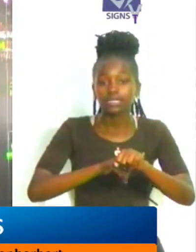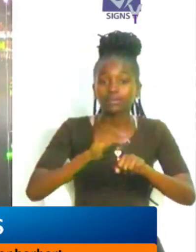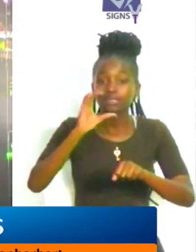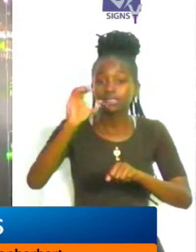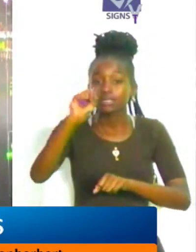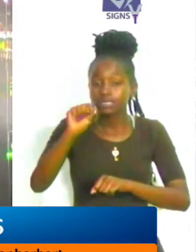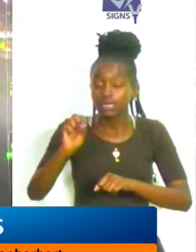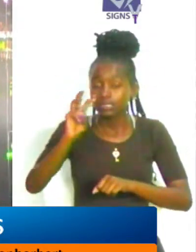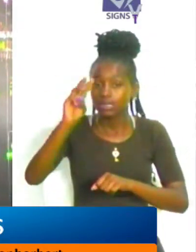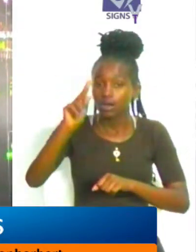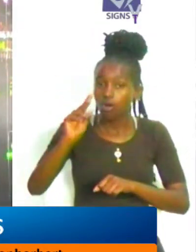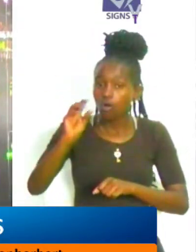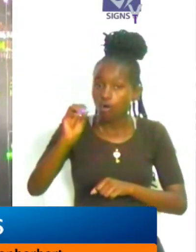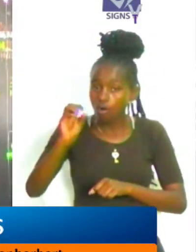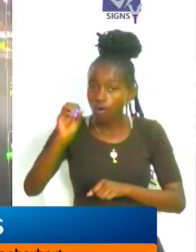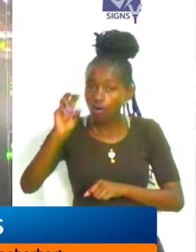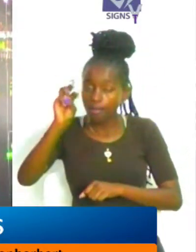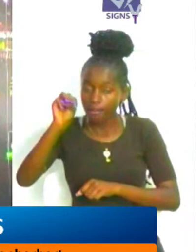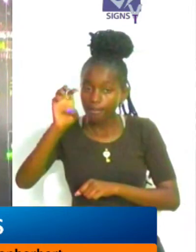Martha Koome.